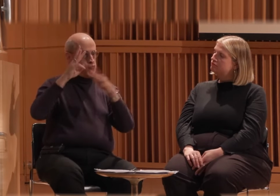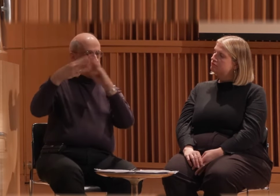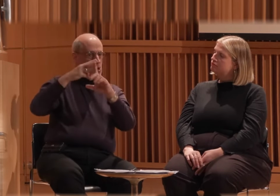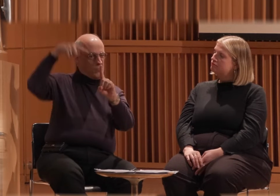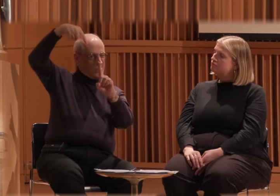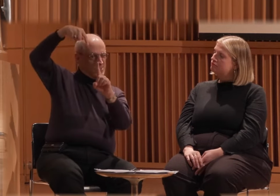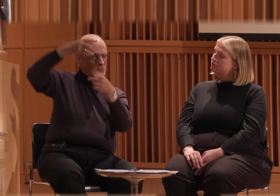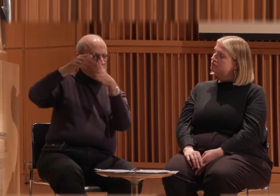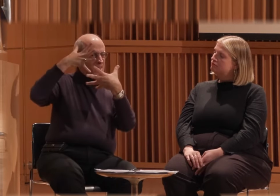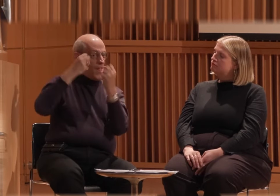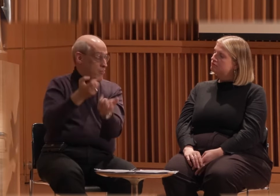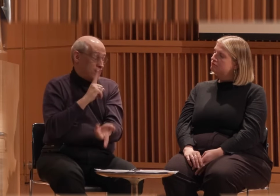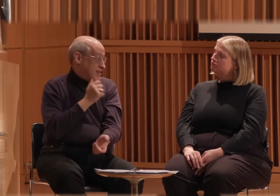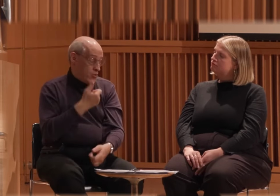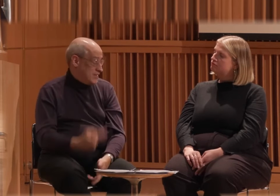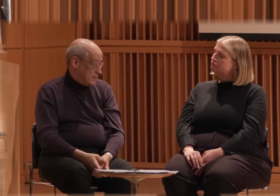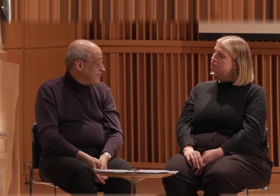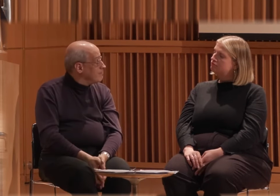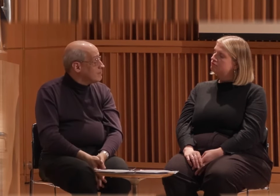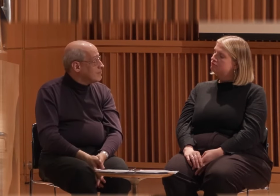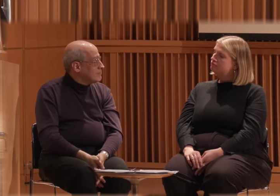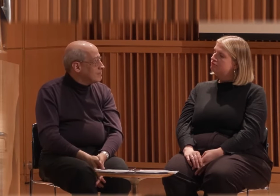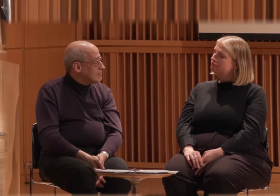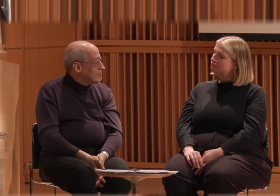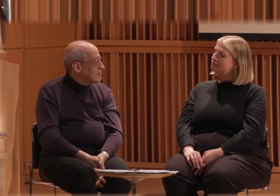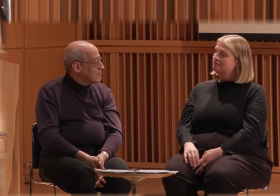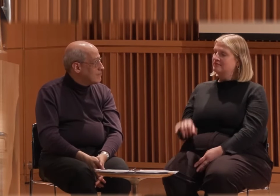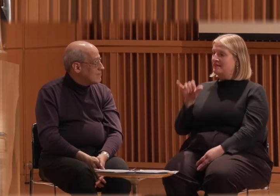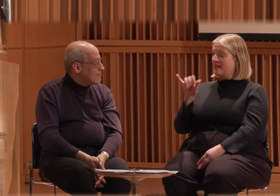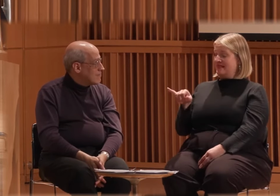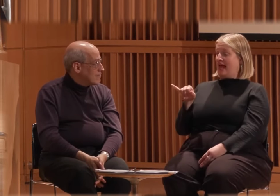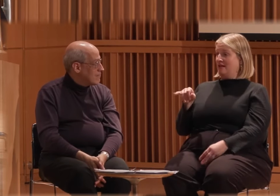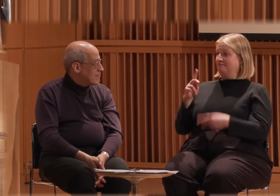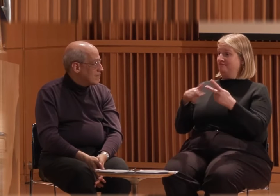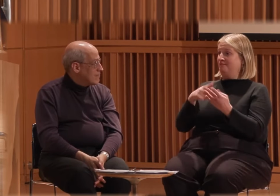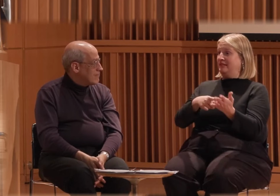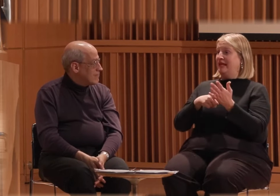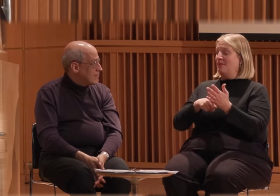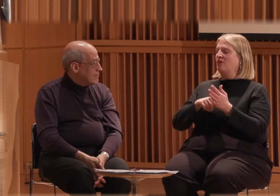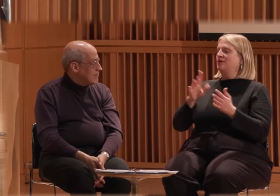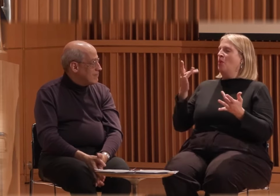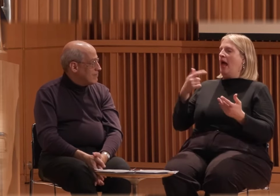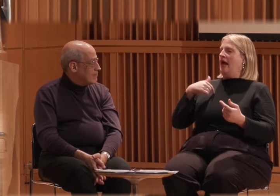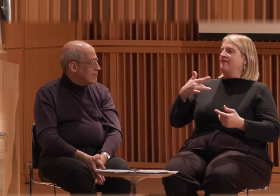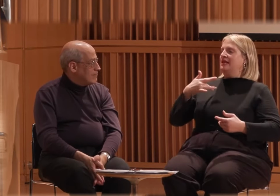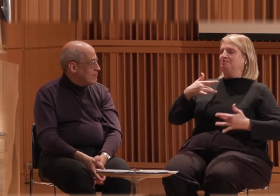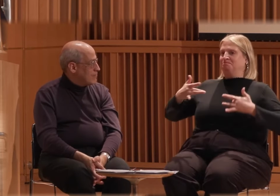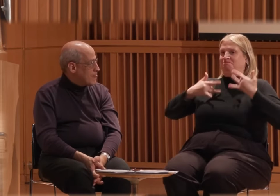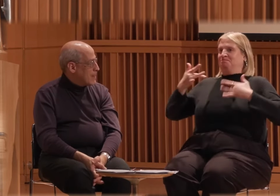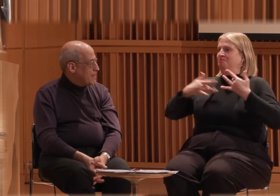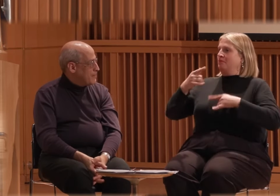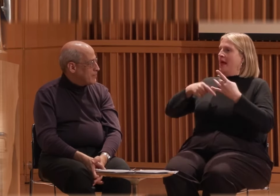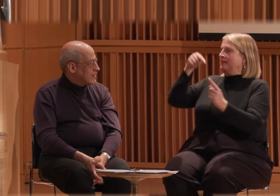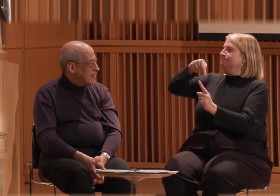and medicine. I think that's that sort of example is exactly why I'm so excited about this program